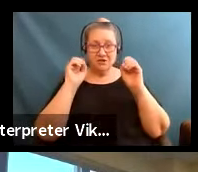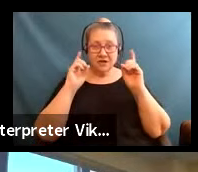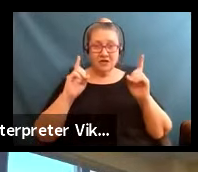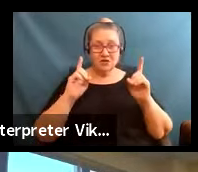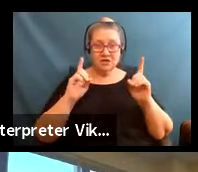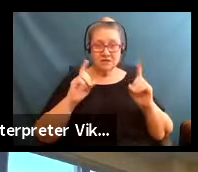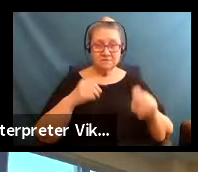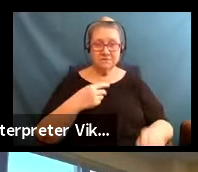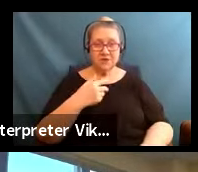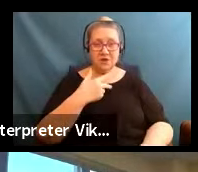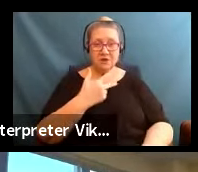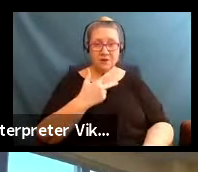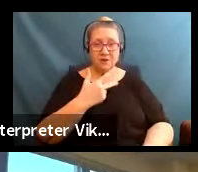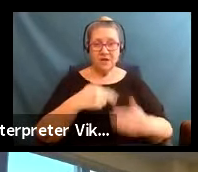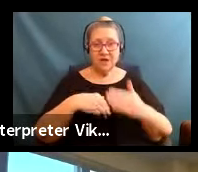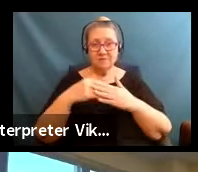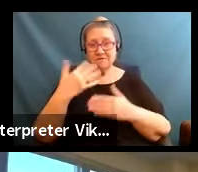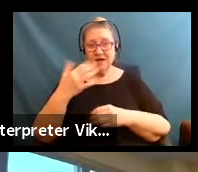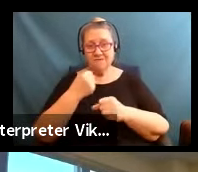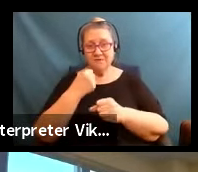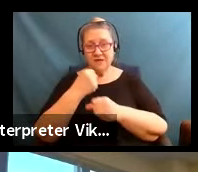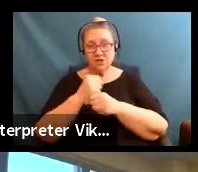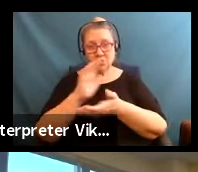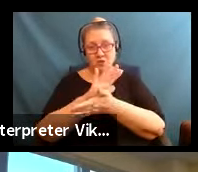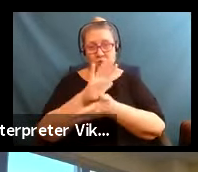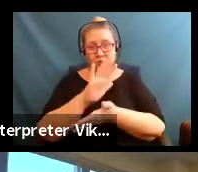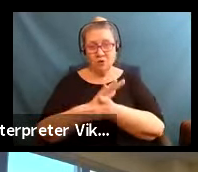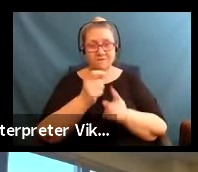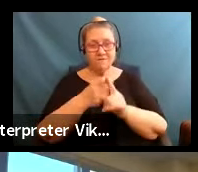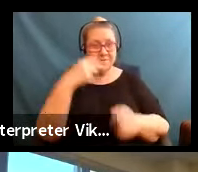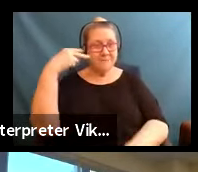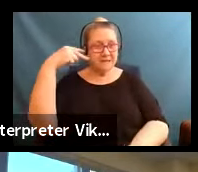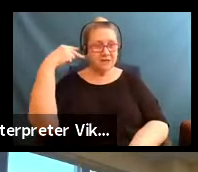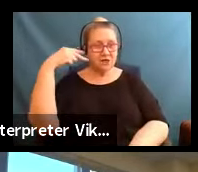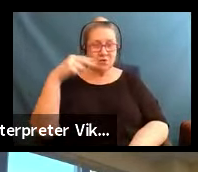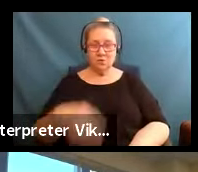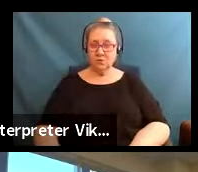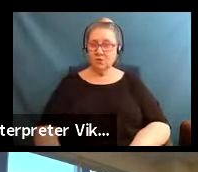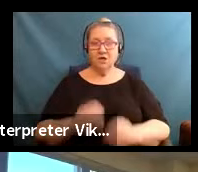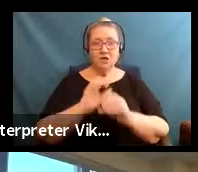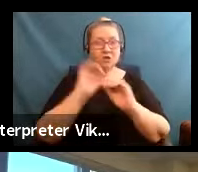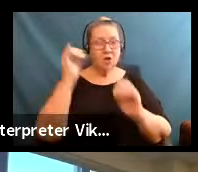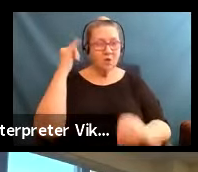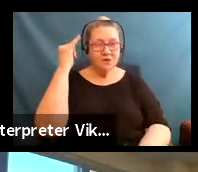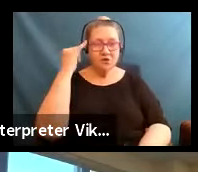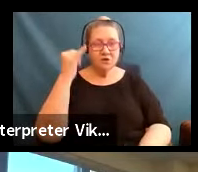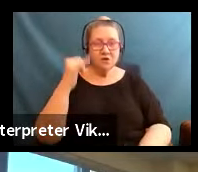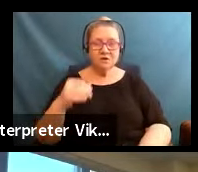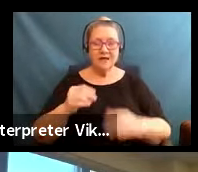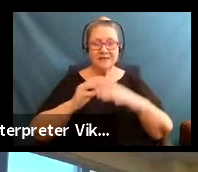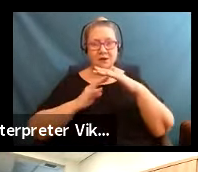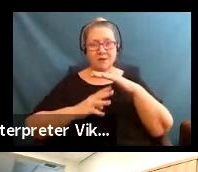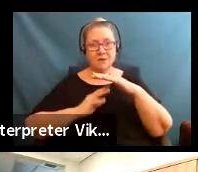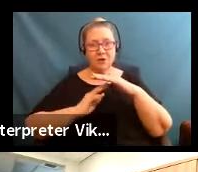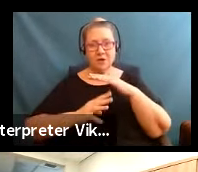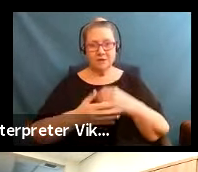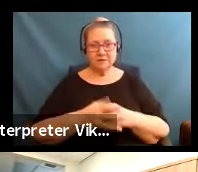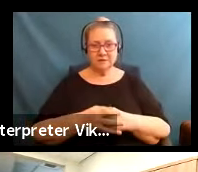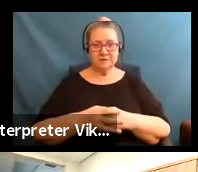5 years from Mexico. So to me, and they have no insurance, they're immigrants. And so to me,